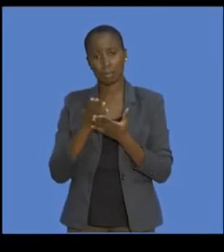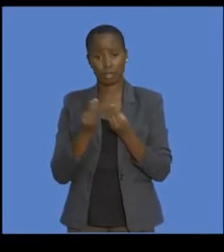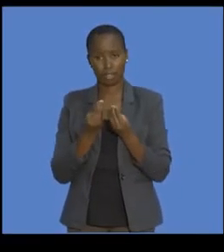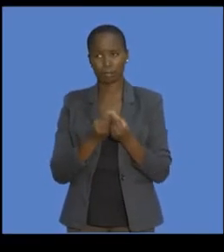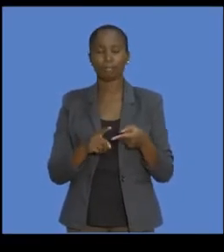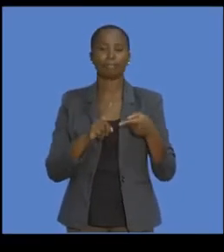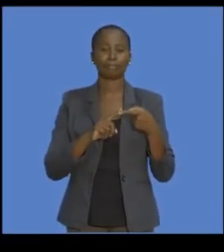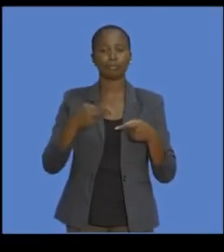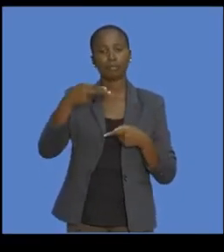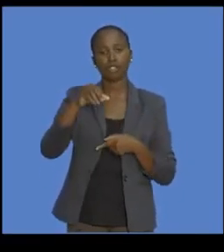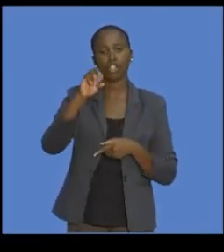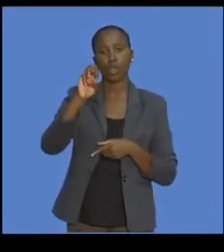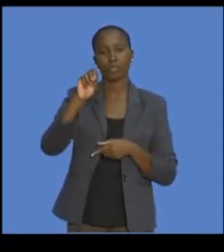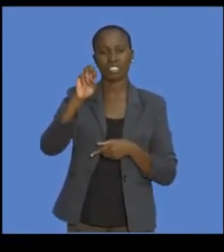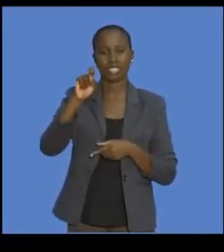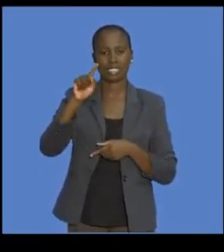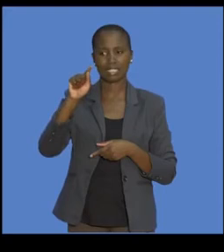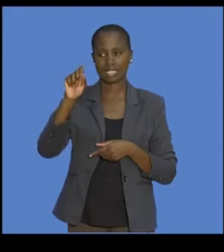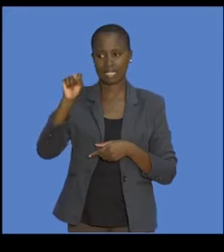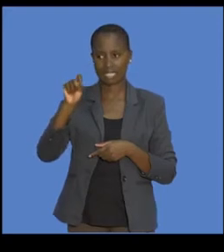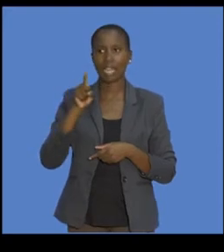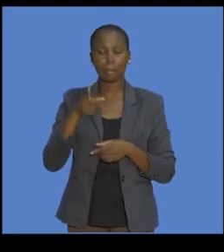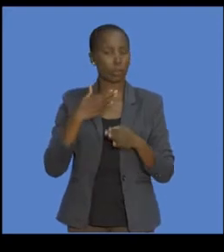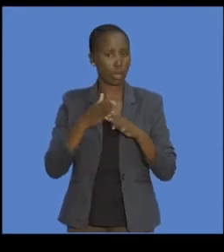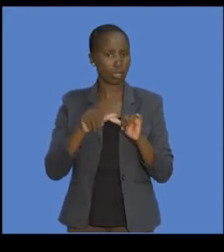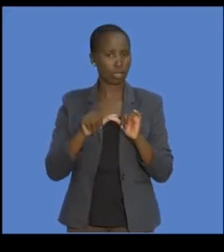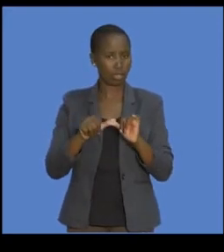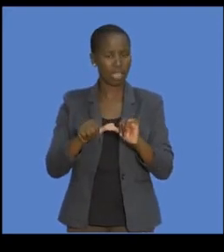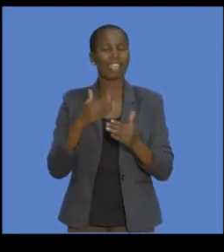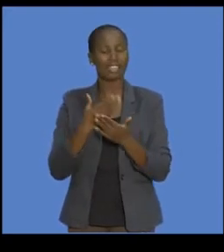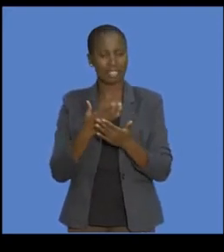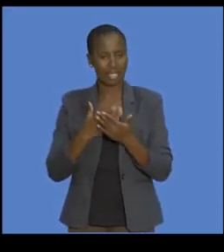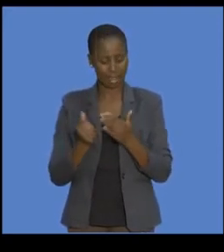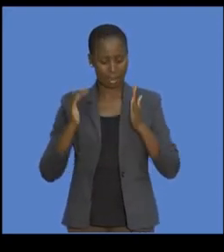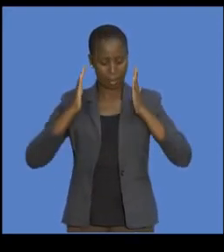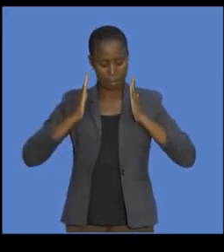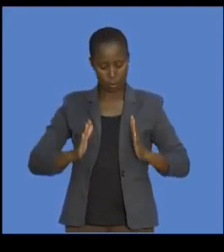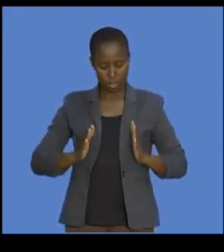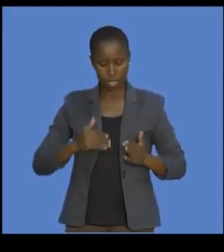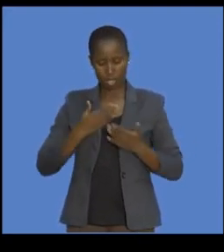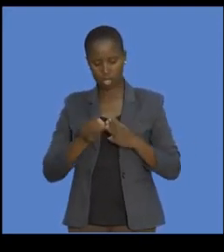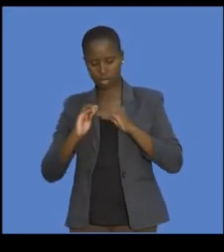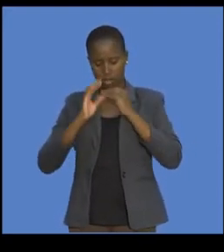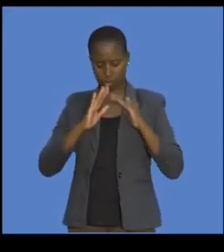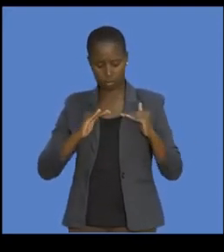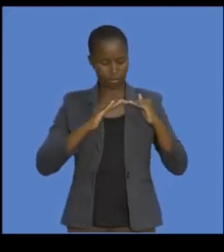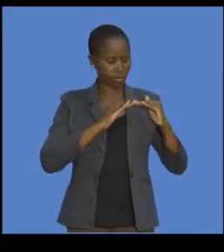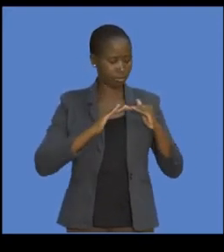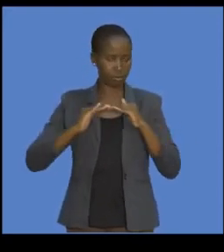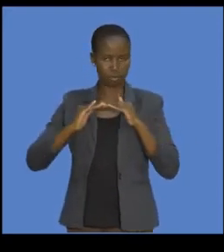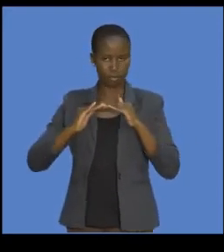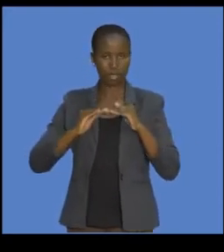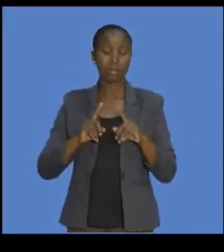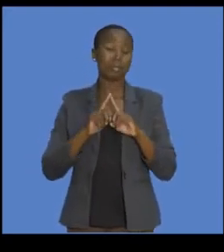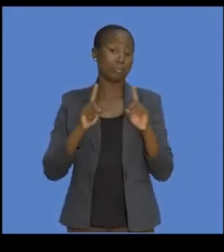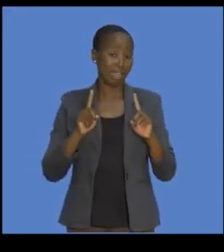mechanism works continuously to maintain a stable condition in the human body. Sometimes, however, the mechanisms